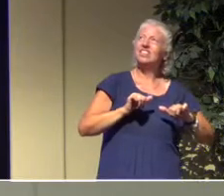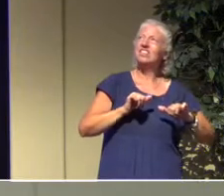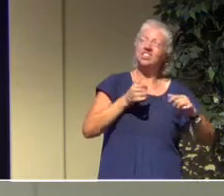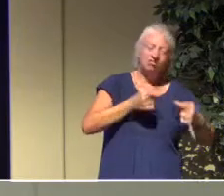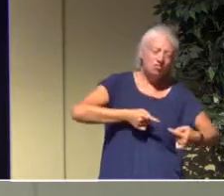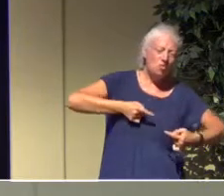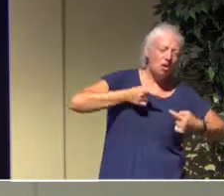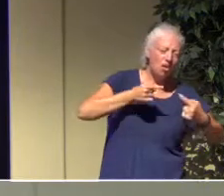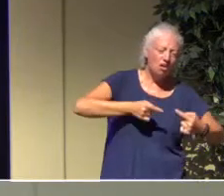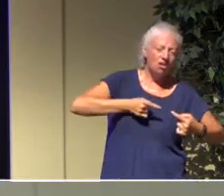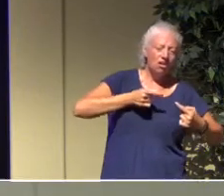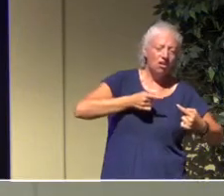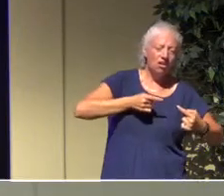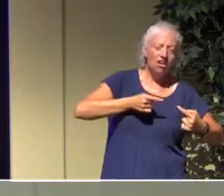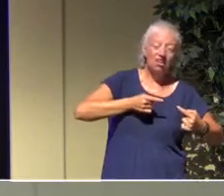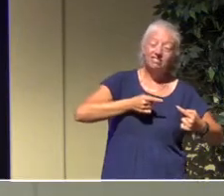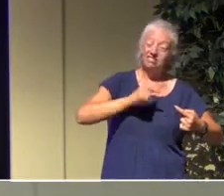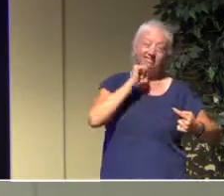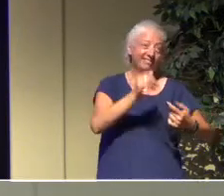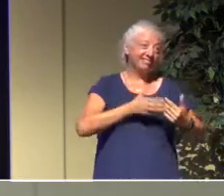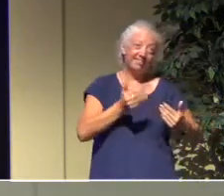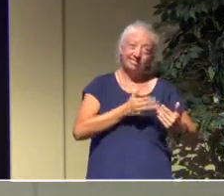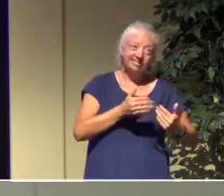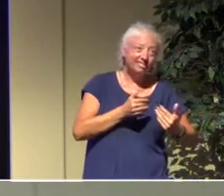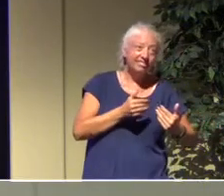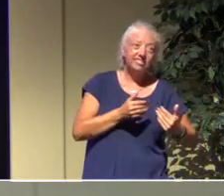struggle that you're going through. It's not easy, is it?